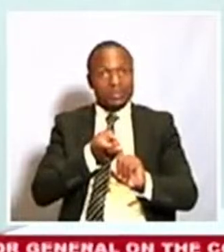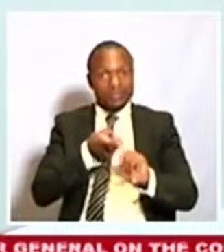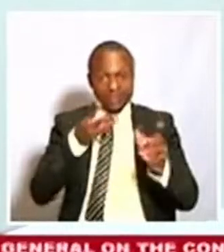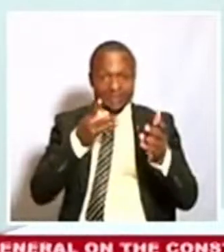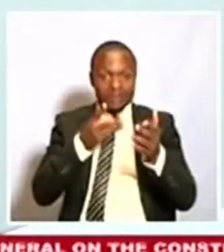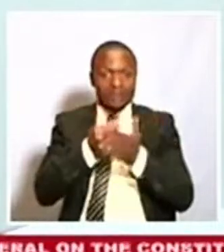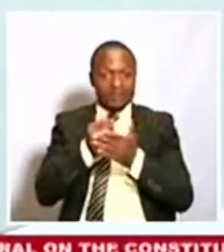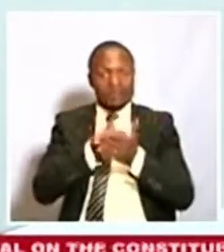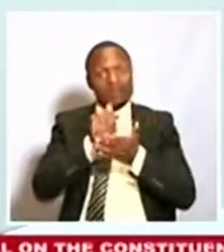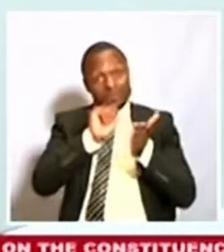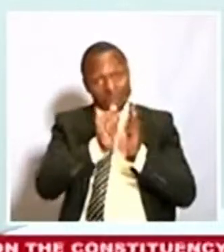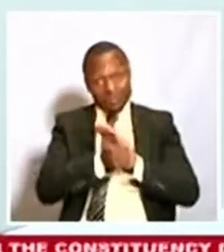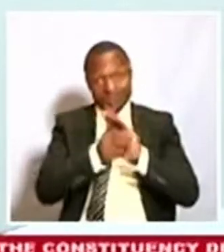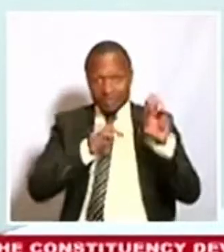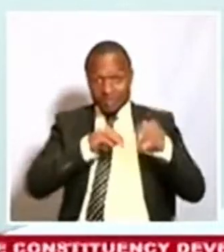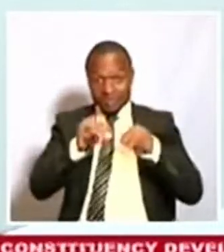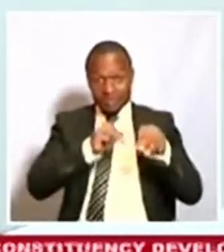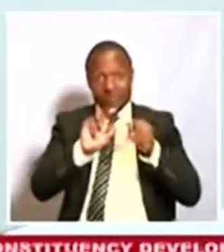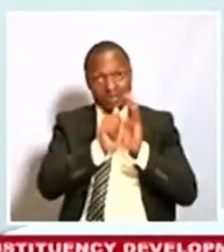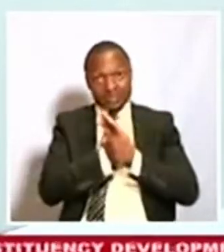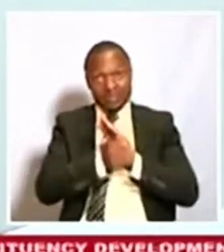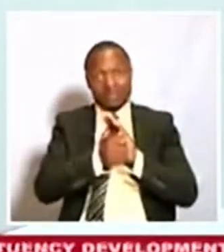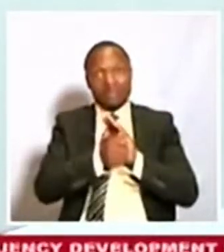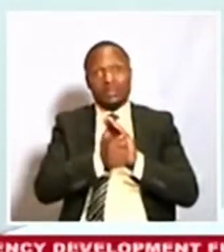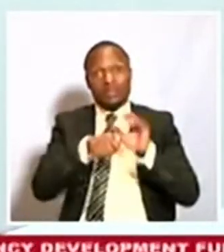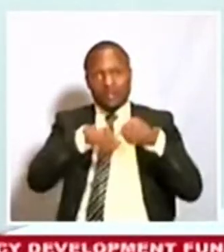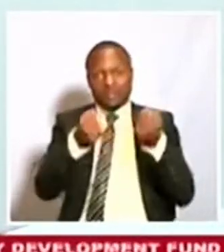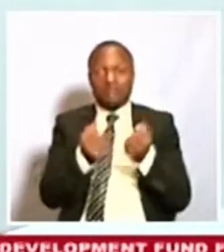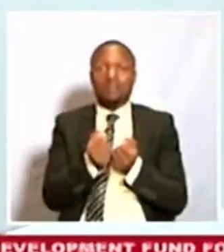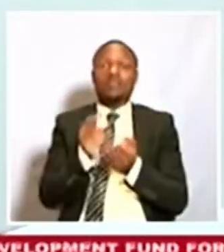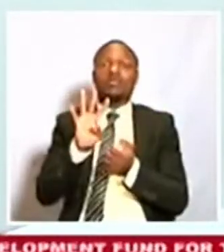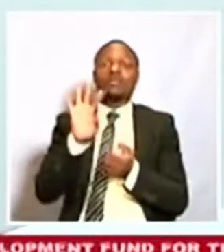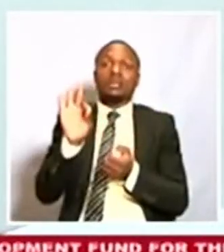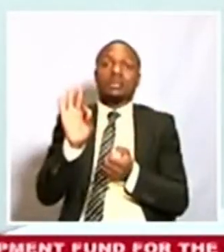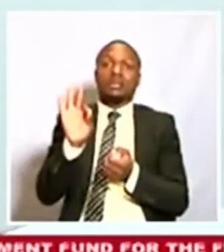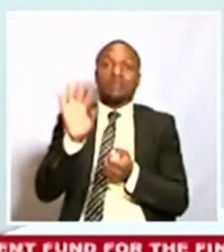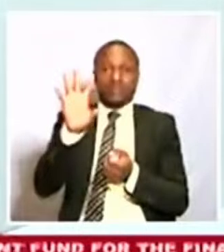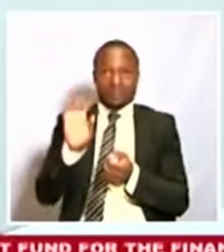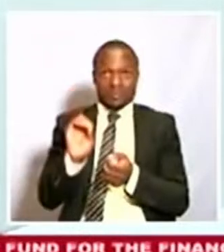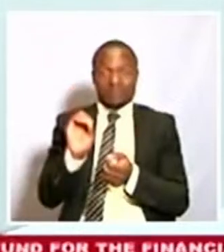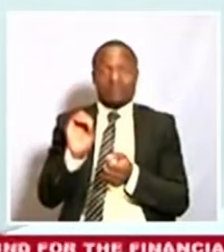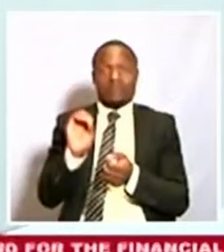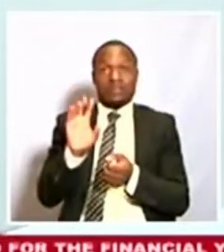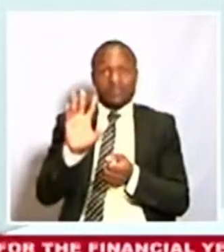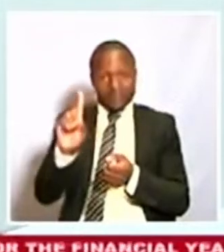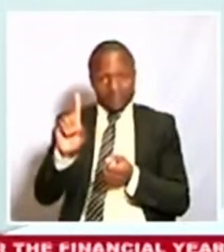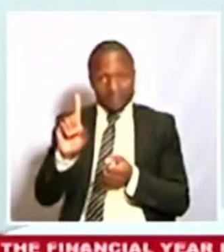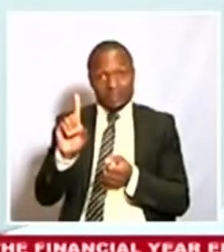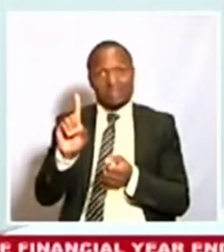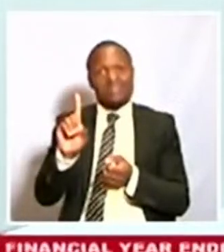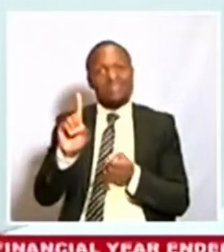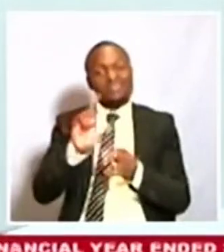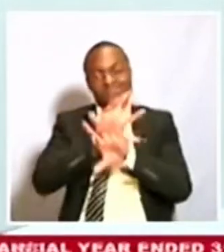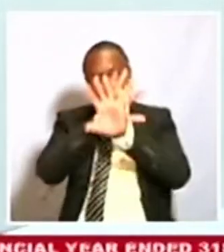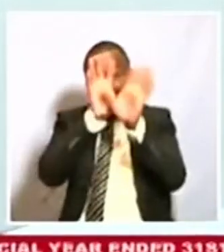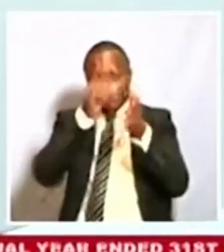Management Act, Section 49, 50, and 51. They are very instructive on what should be done on